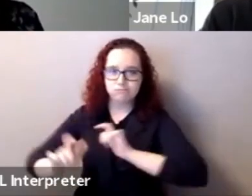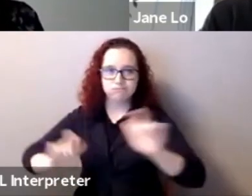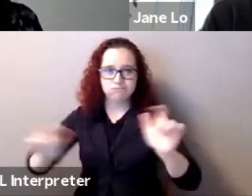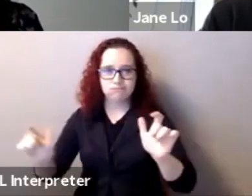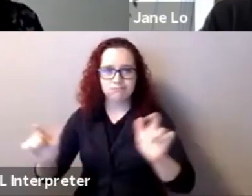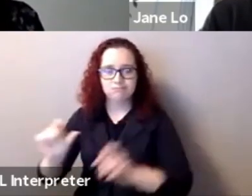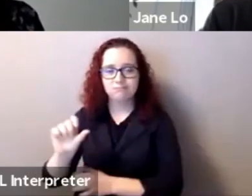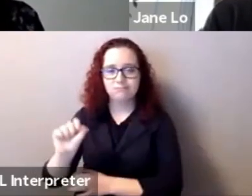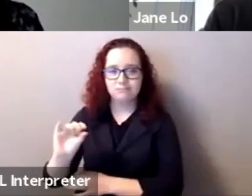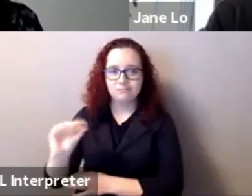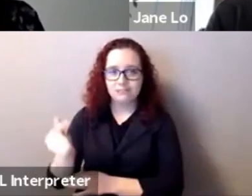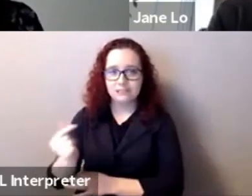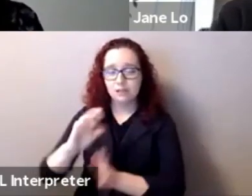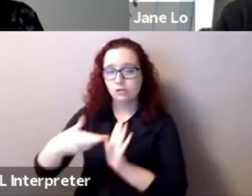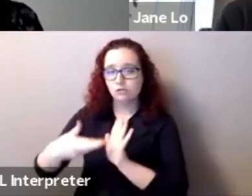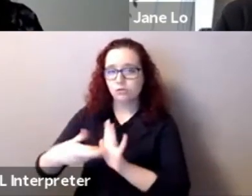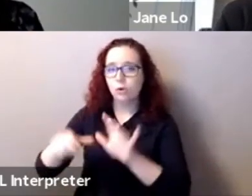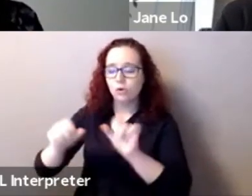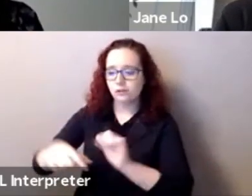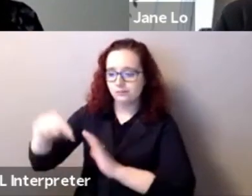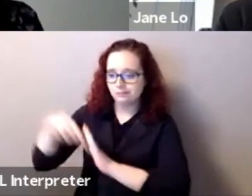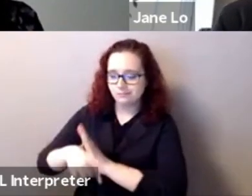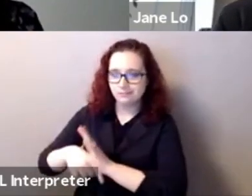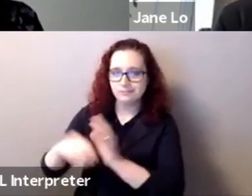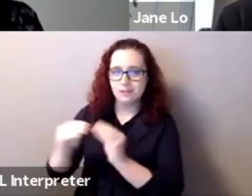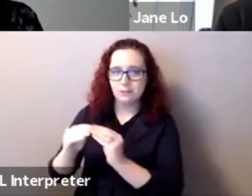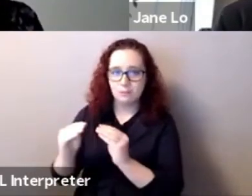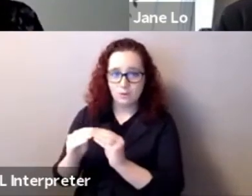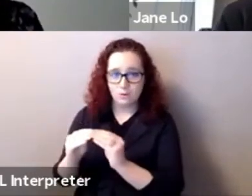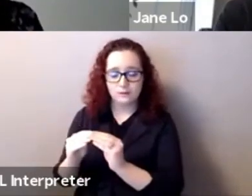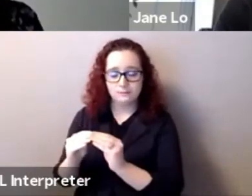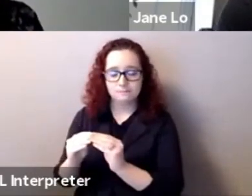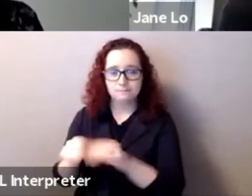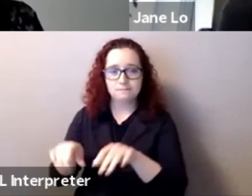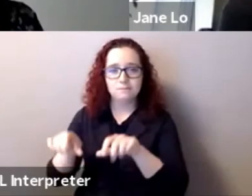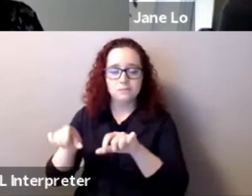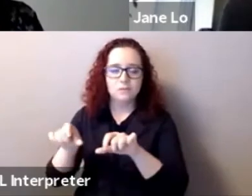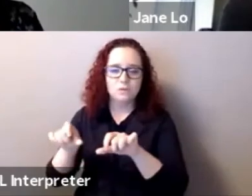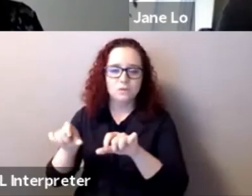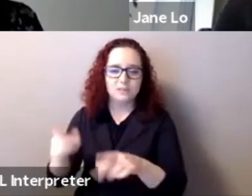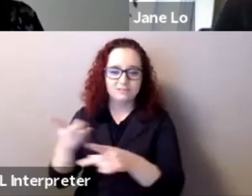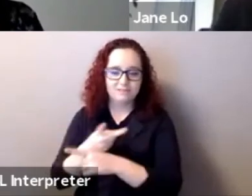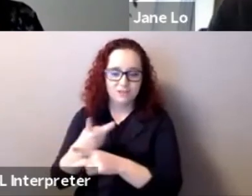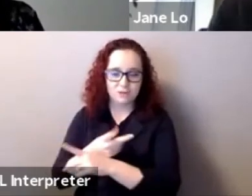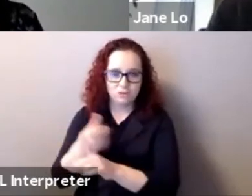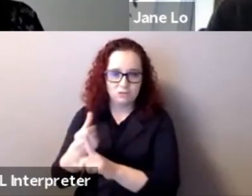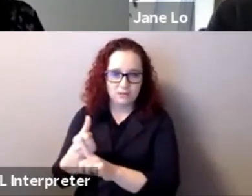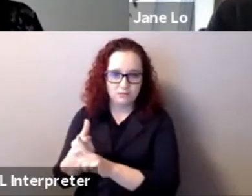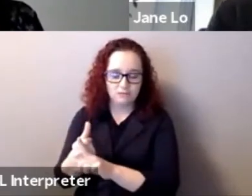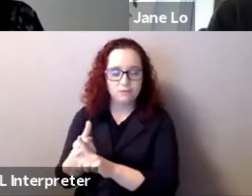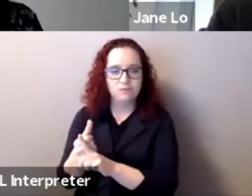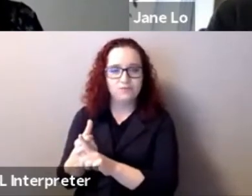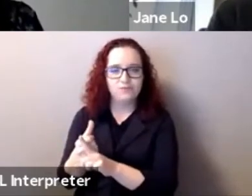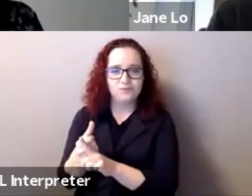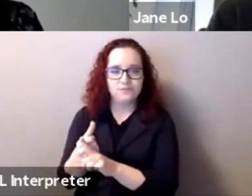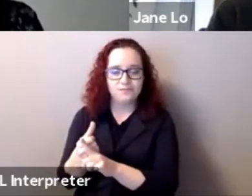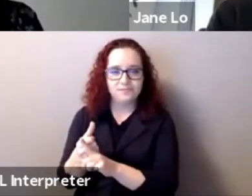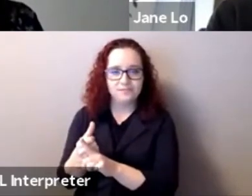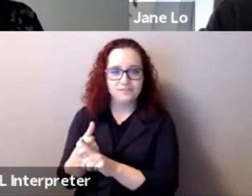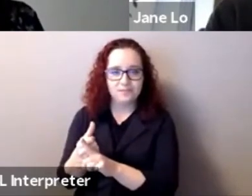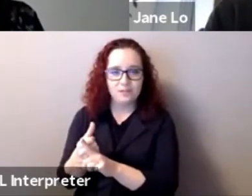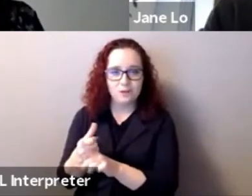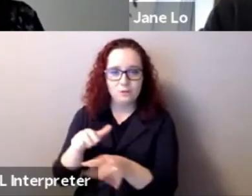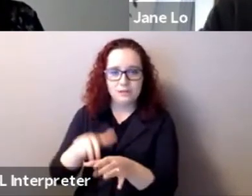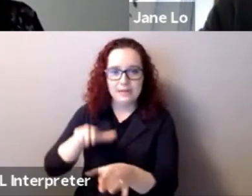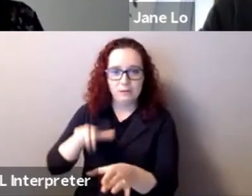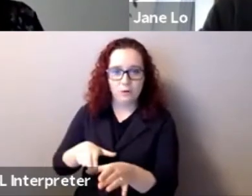activities, your roles could be much more in depth. So really that's something that you would determine in concert either with the outgoing